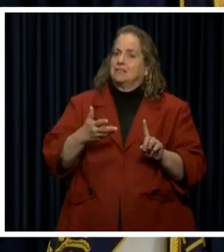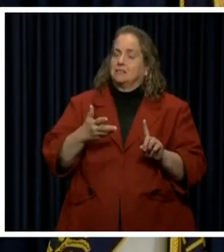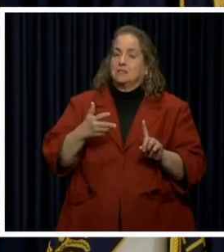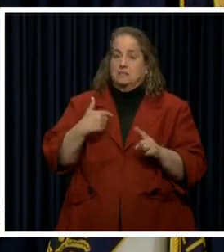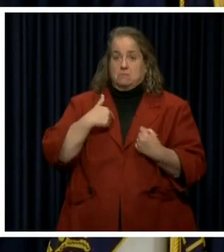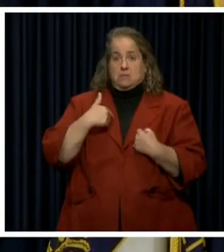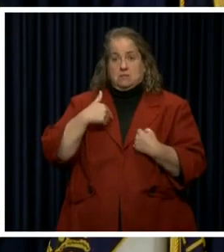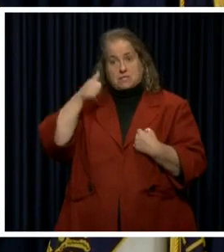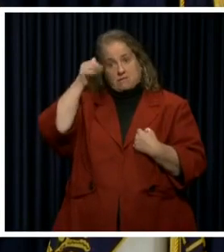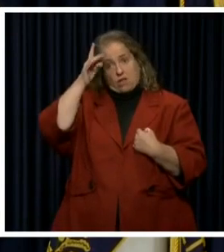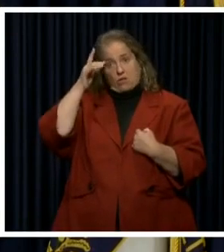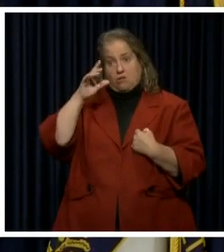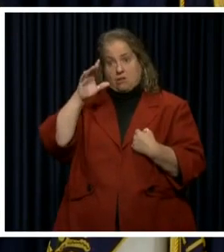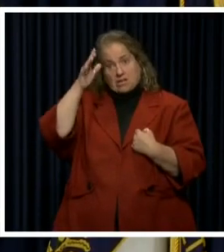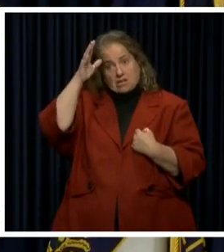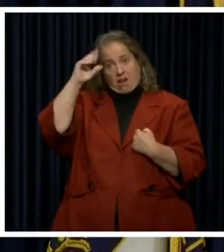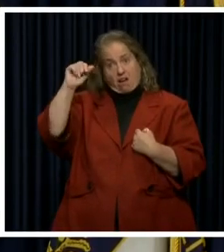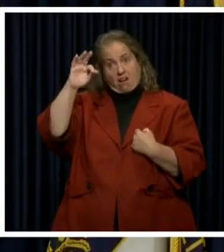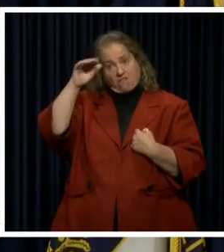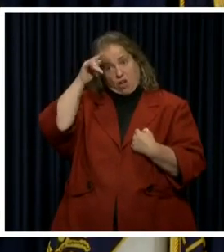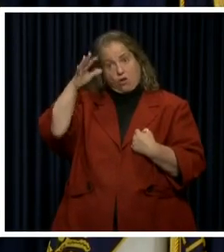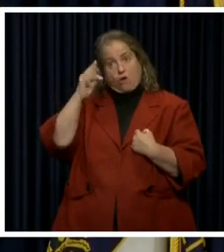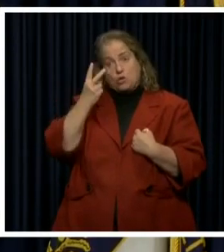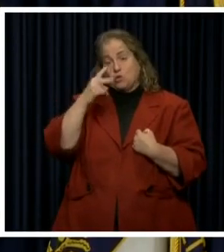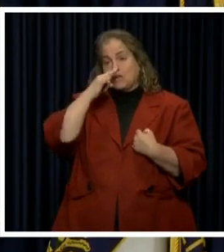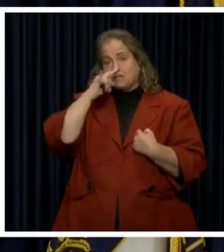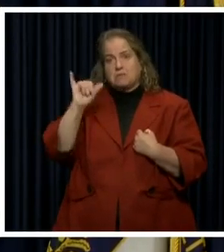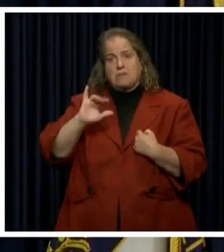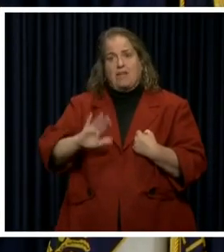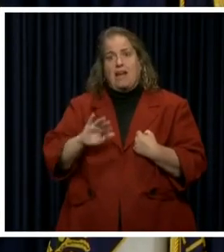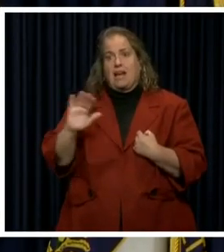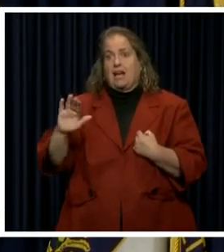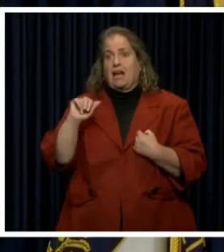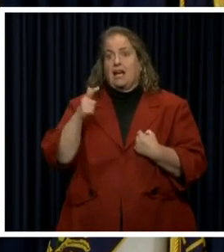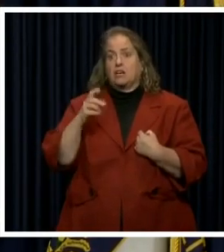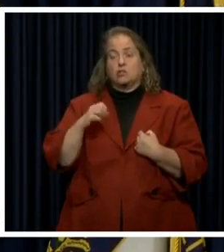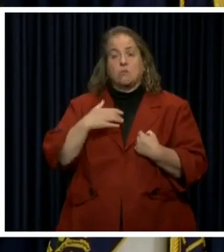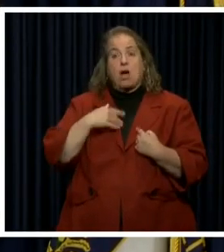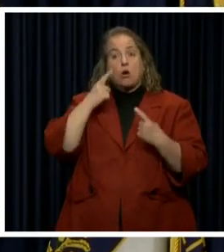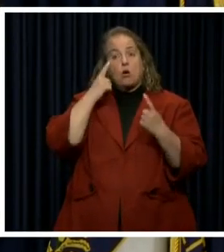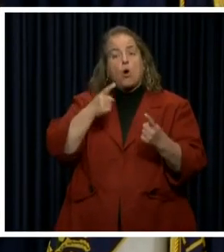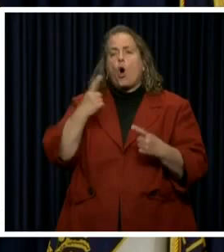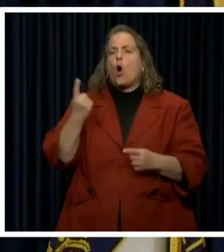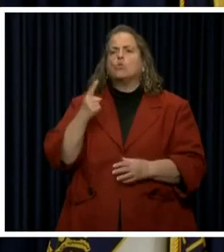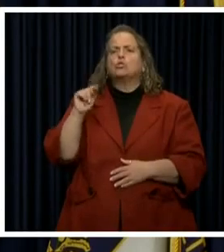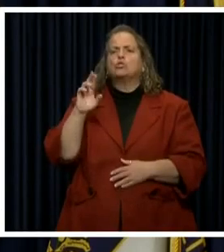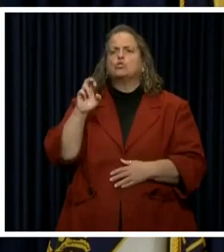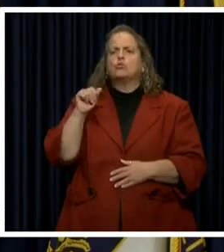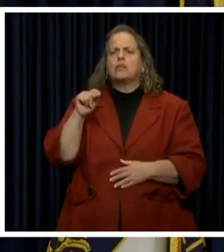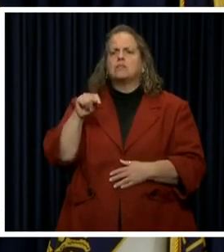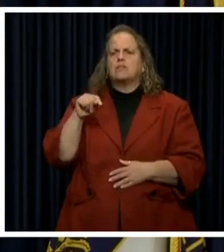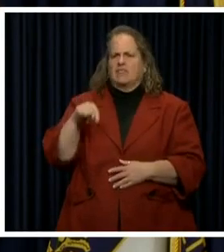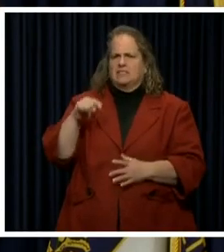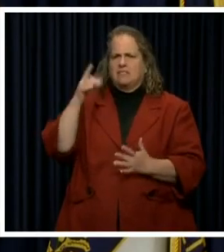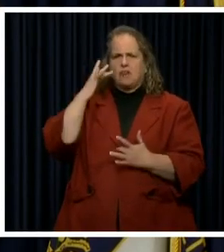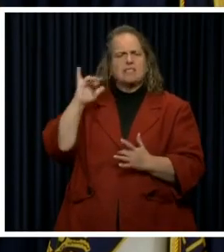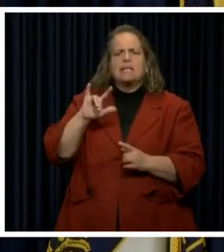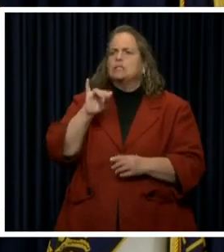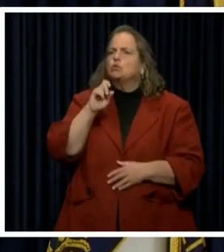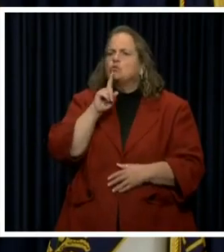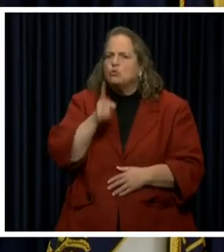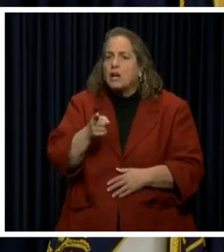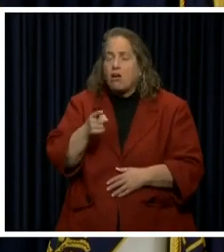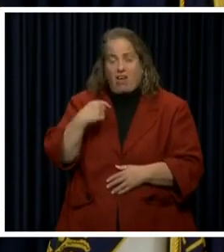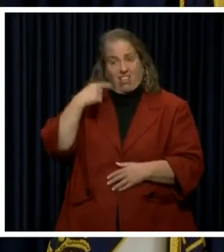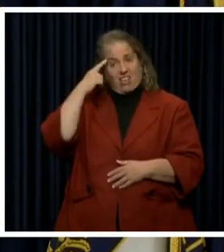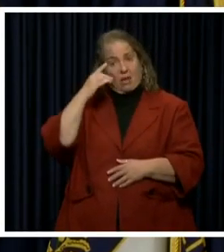2 kids right around that age, my goal is to always be treating this like it's real, to never think that my kids are